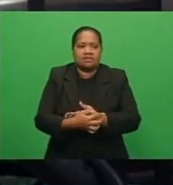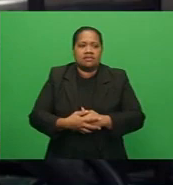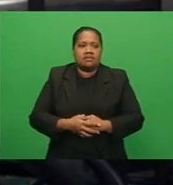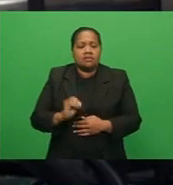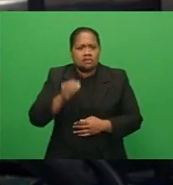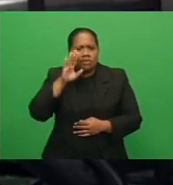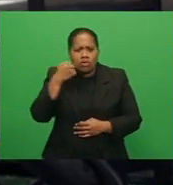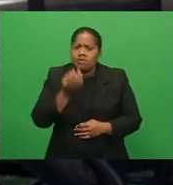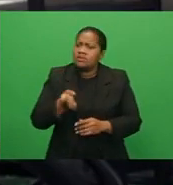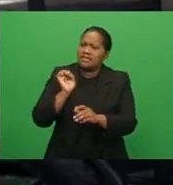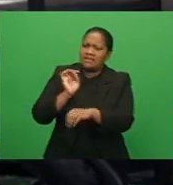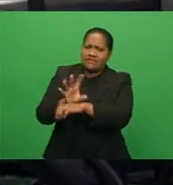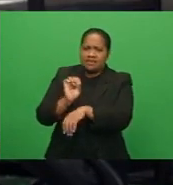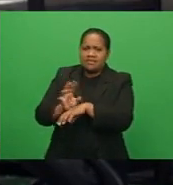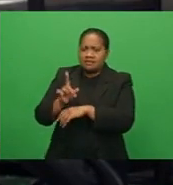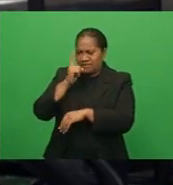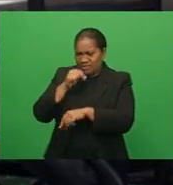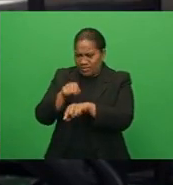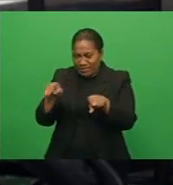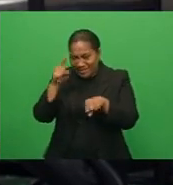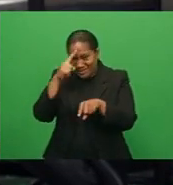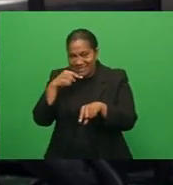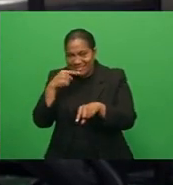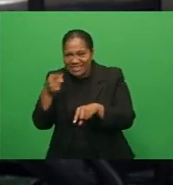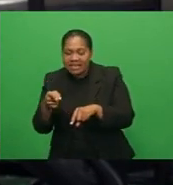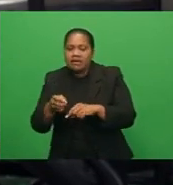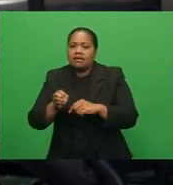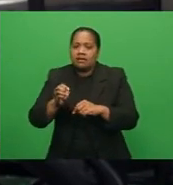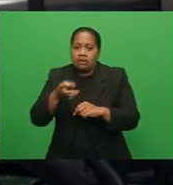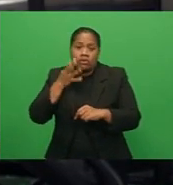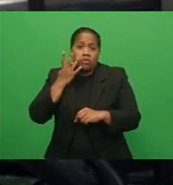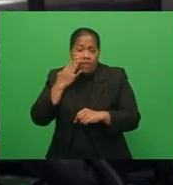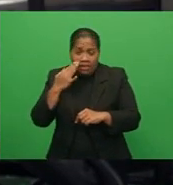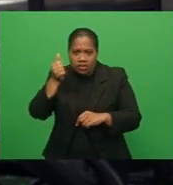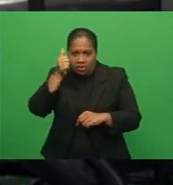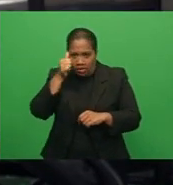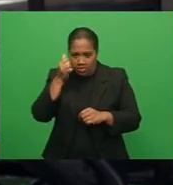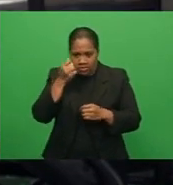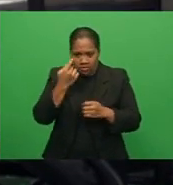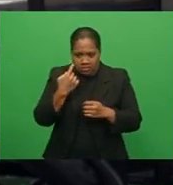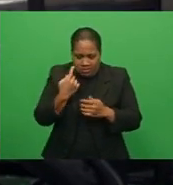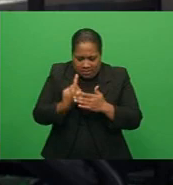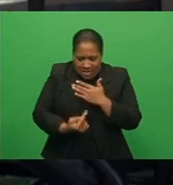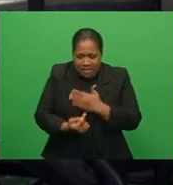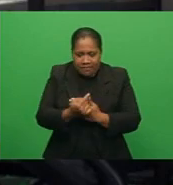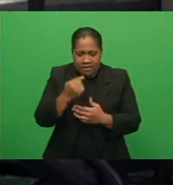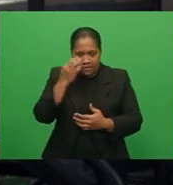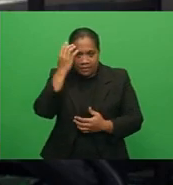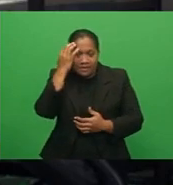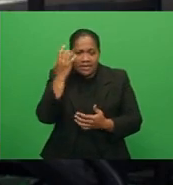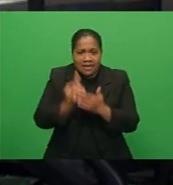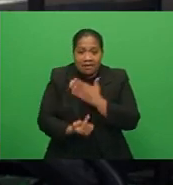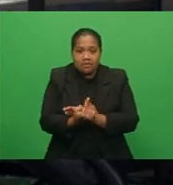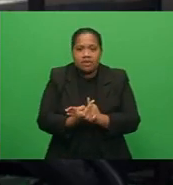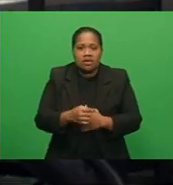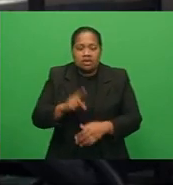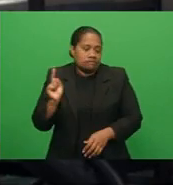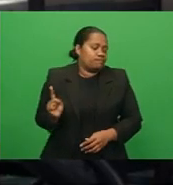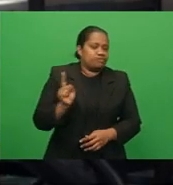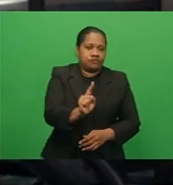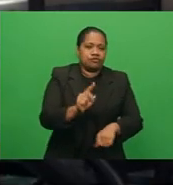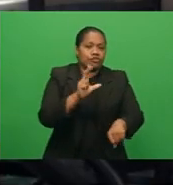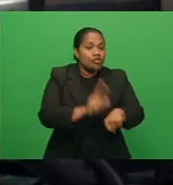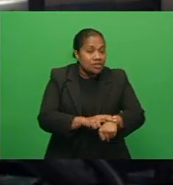always advise the patient, if as soon as you see initial symptoms of the mental illness, you should present to the doctor or